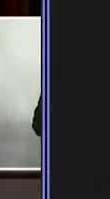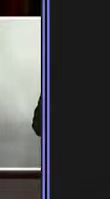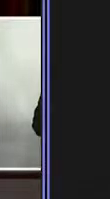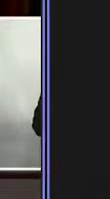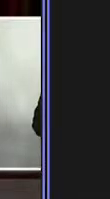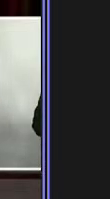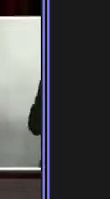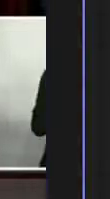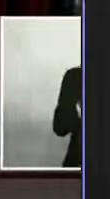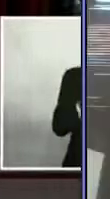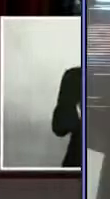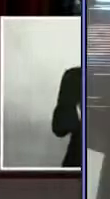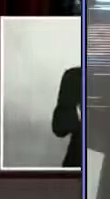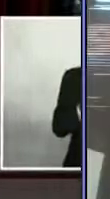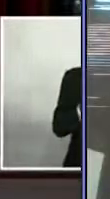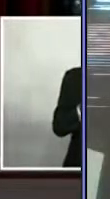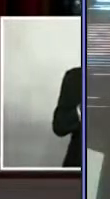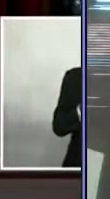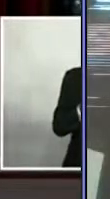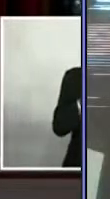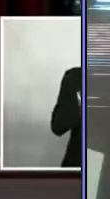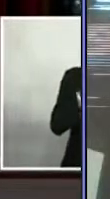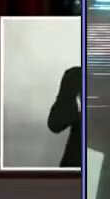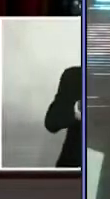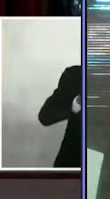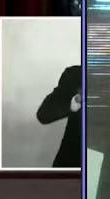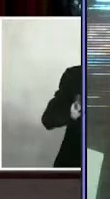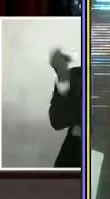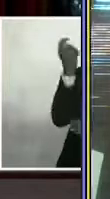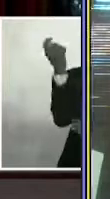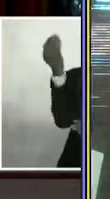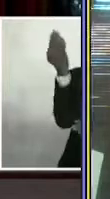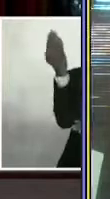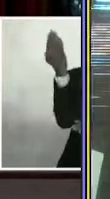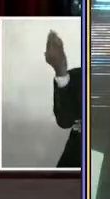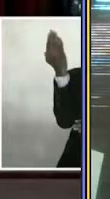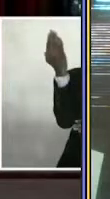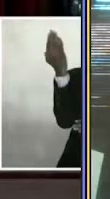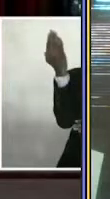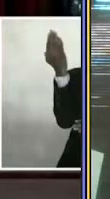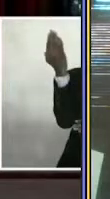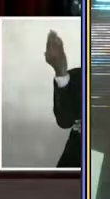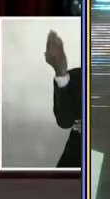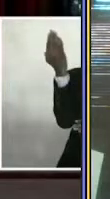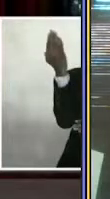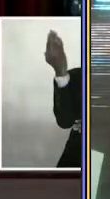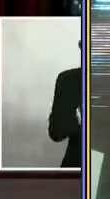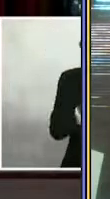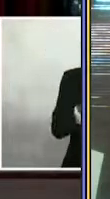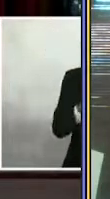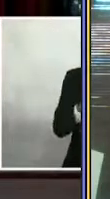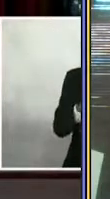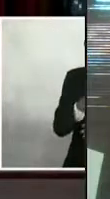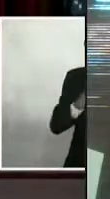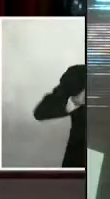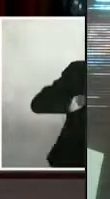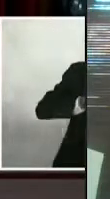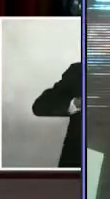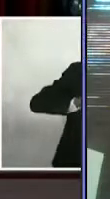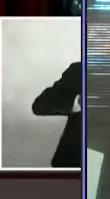It looks like we have to move to the next speaker. Can you hear me? Because we cannot try forever.